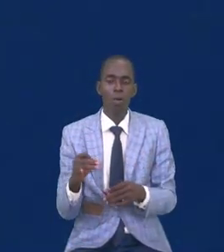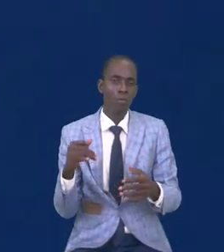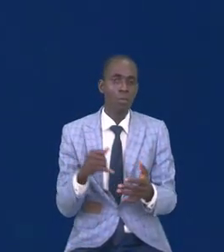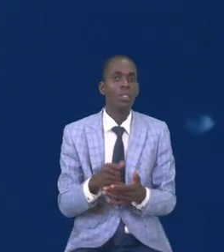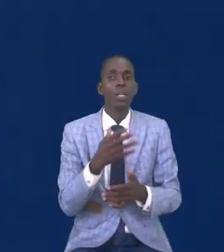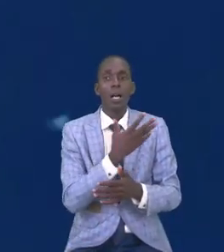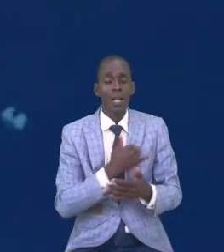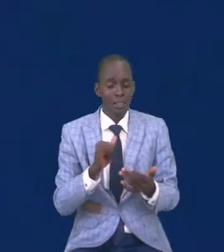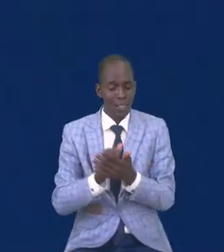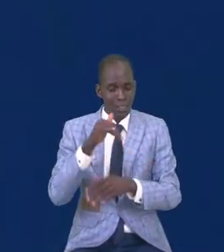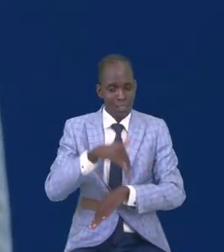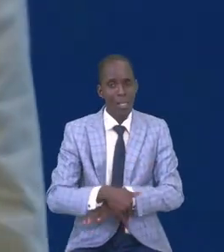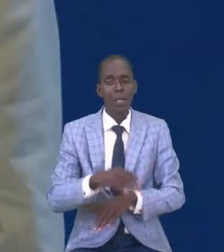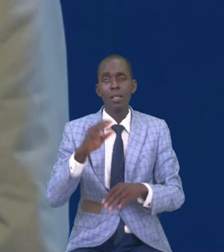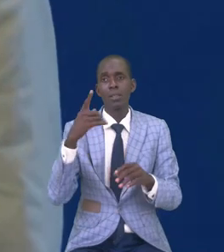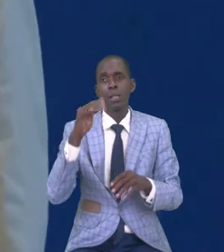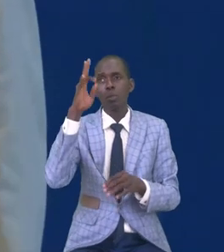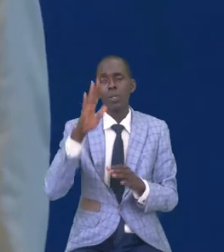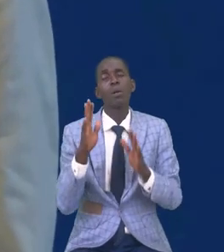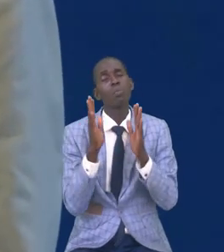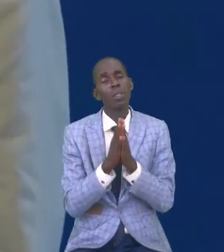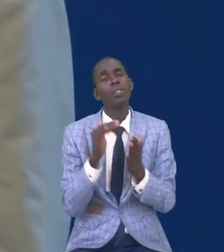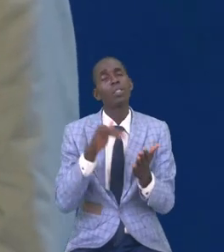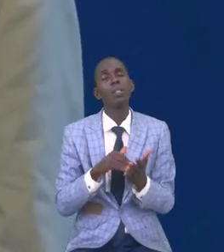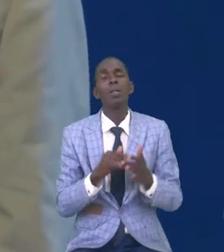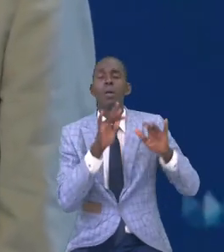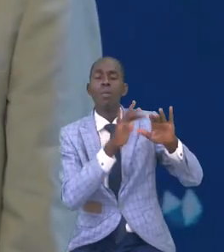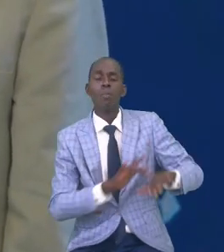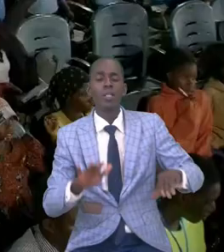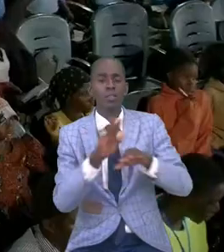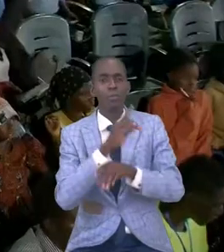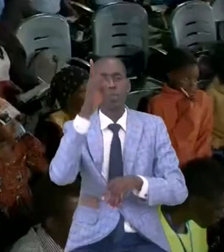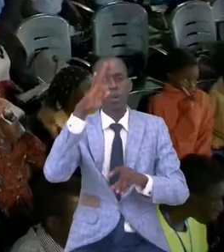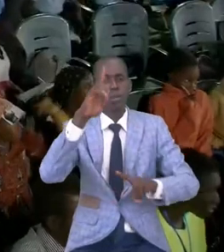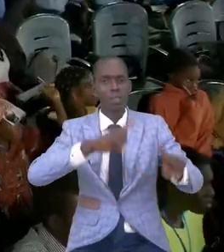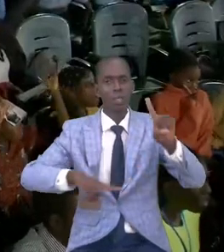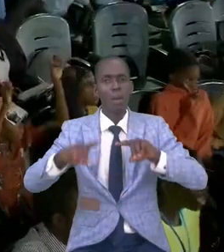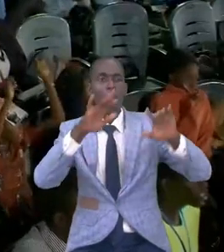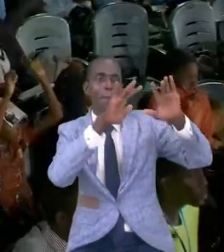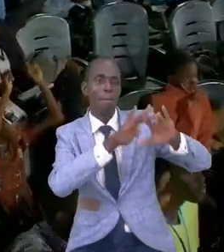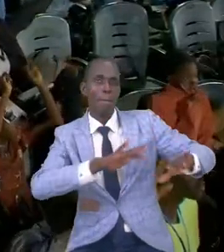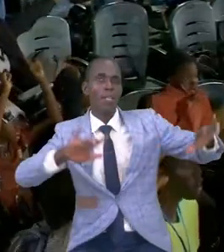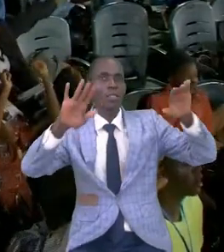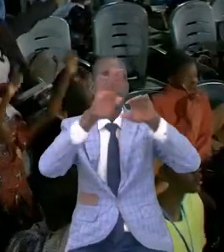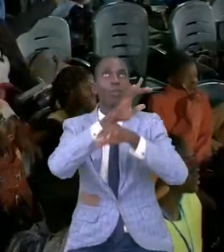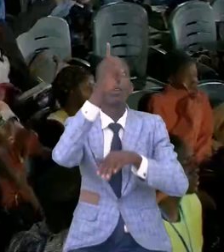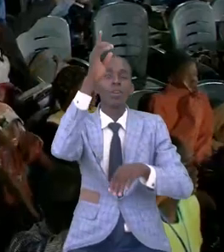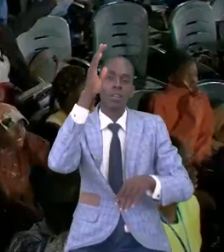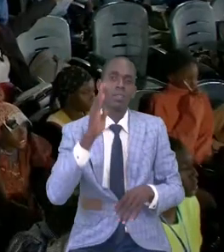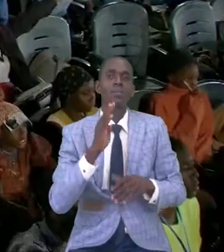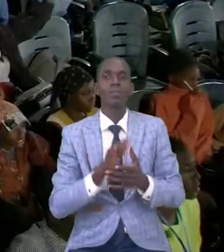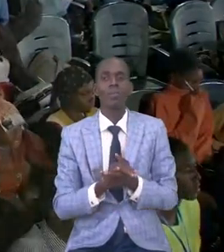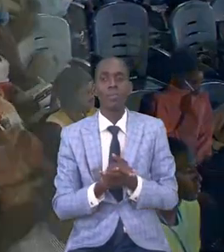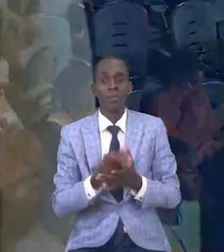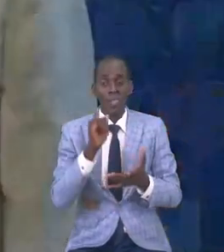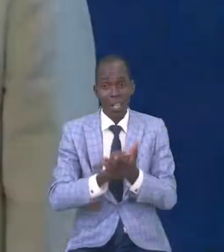they prayed again, merciful God. Somebody help me shout, merciful God. That